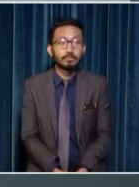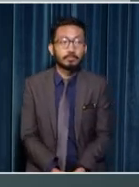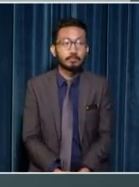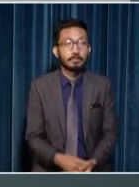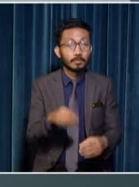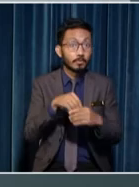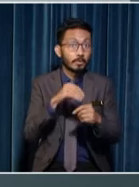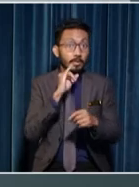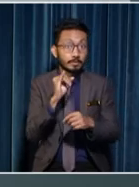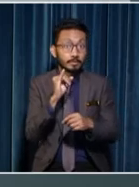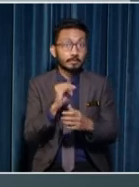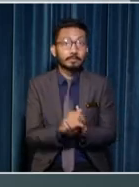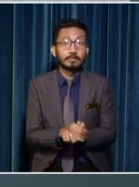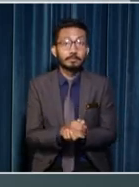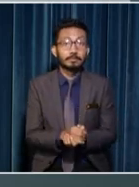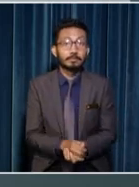is